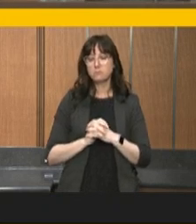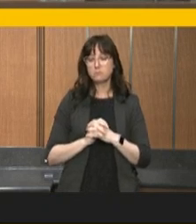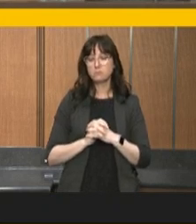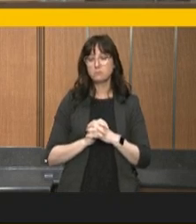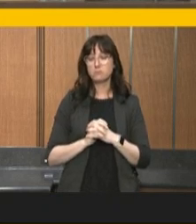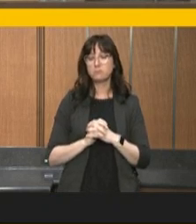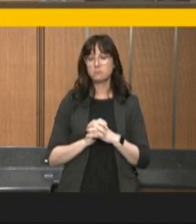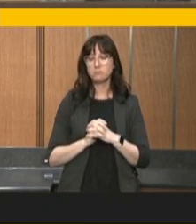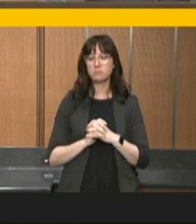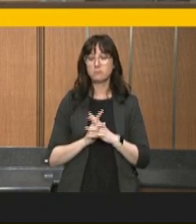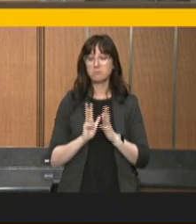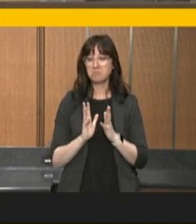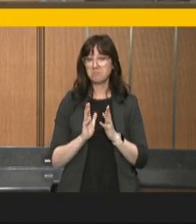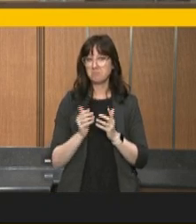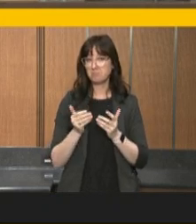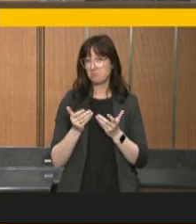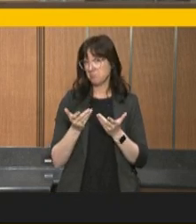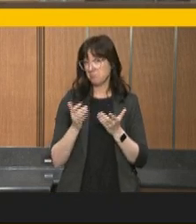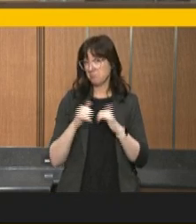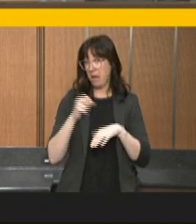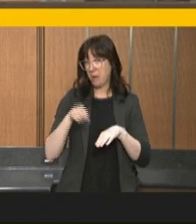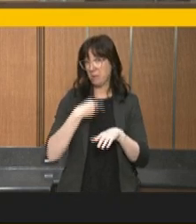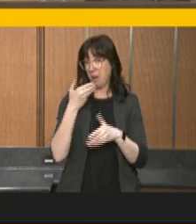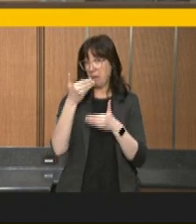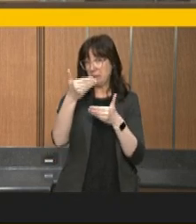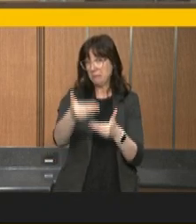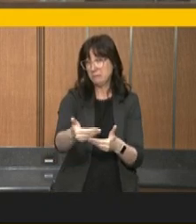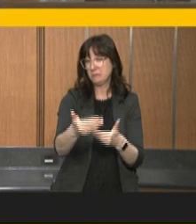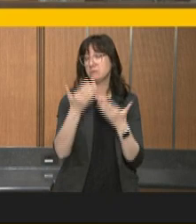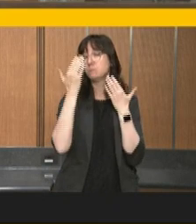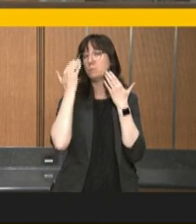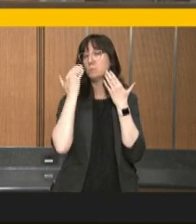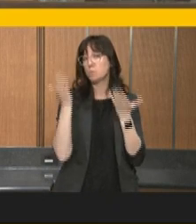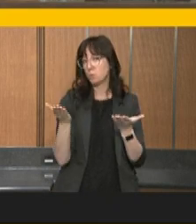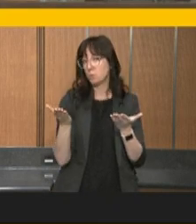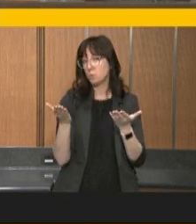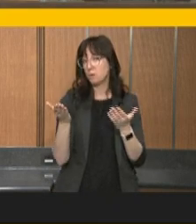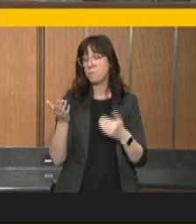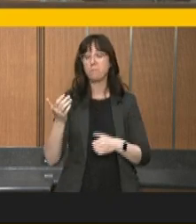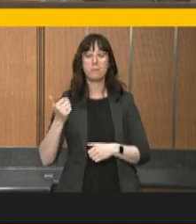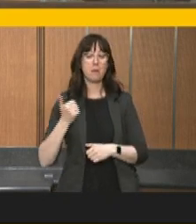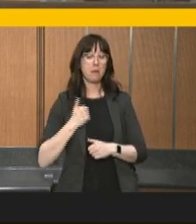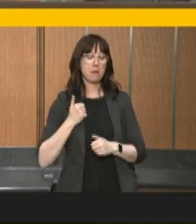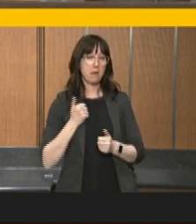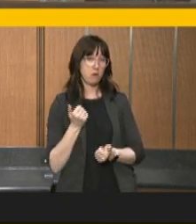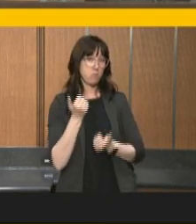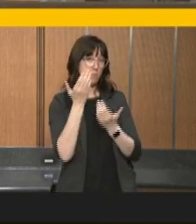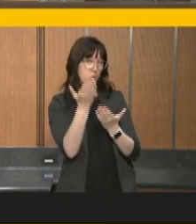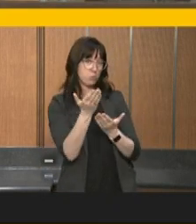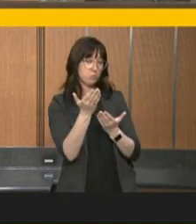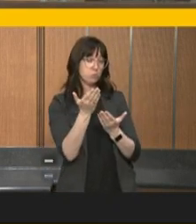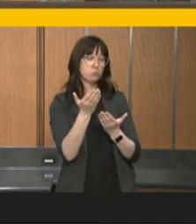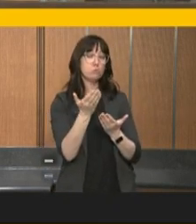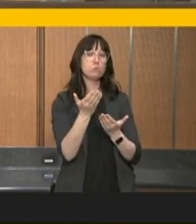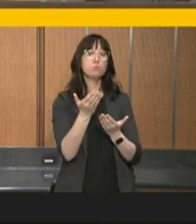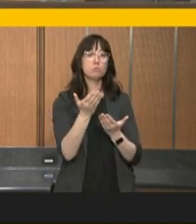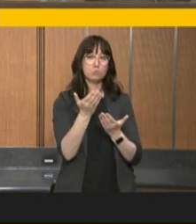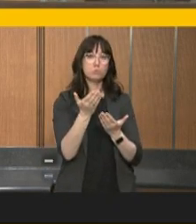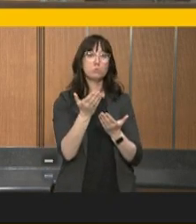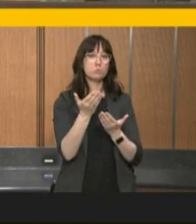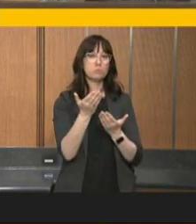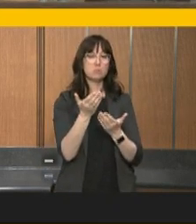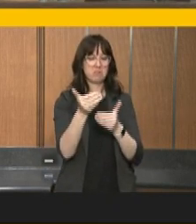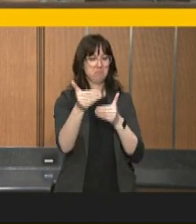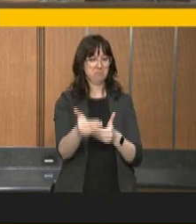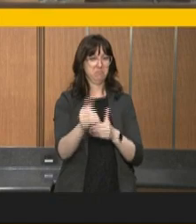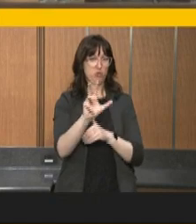for how long this will be the case, Canada's proposal was to put this in place for 30